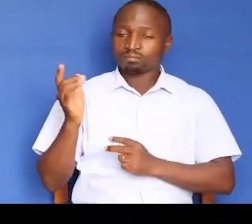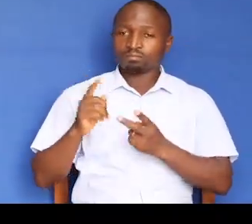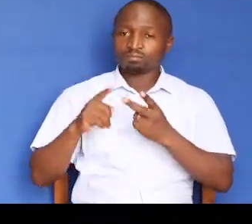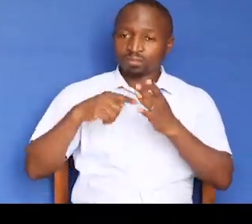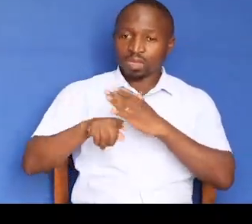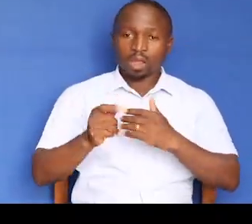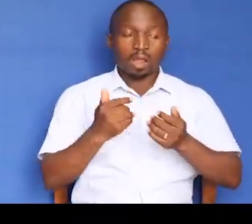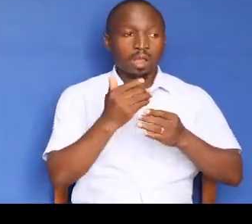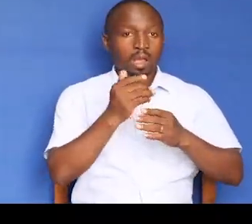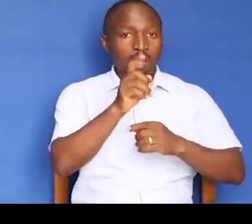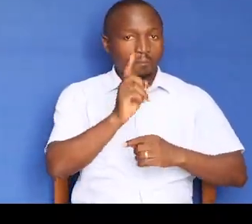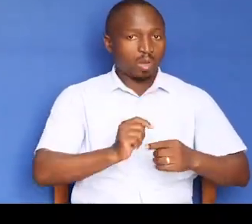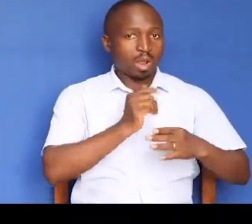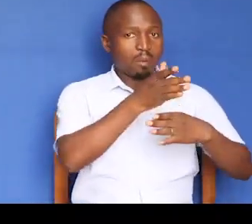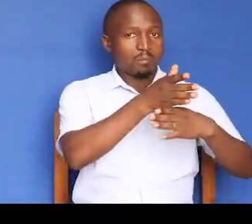in which